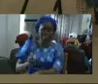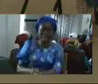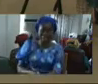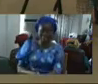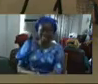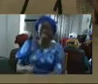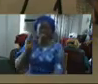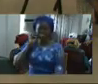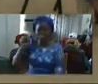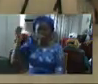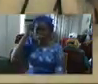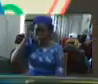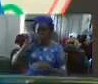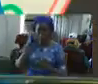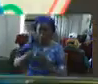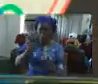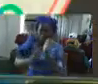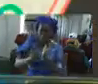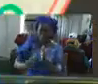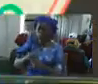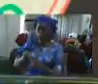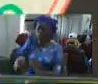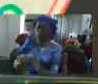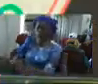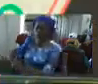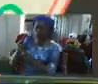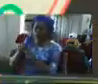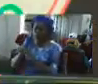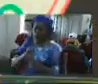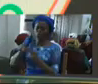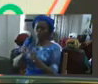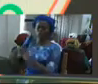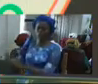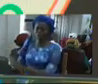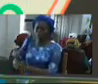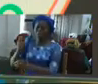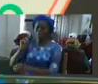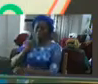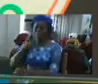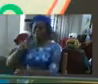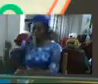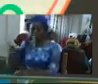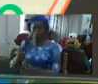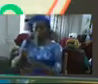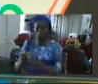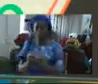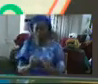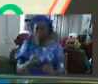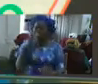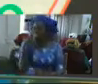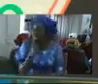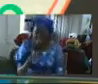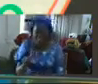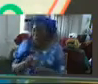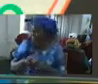She knew the calculation of it. Do you notice that the few of you who go to